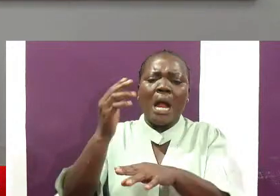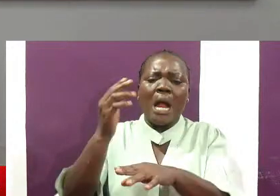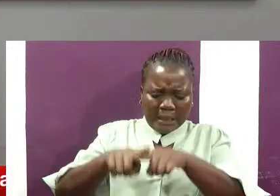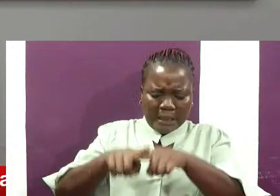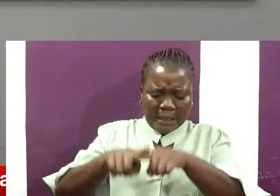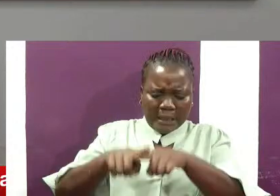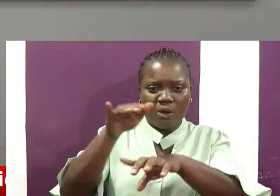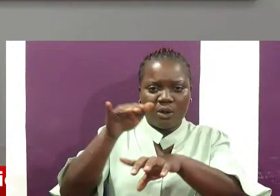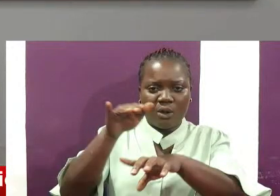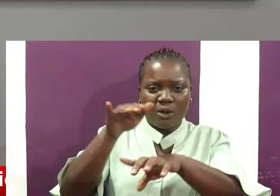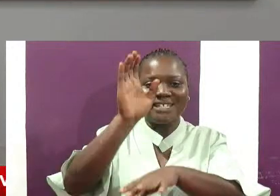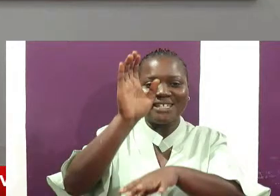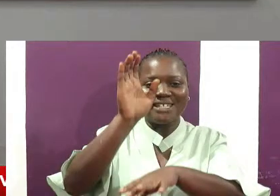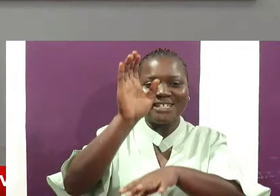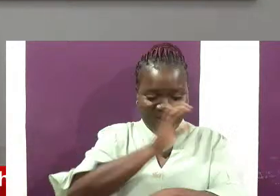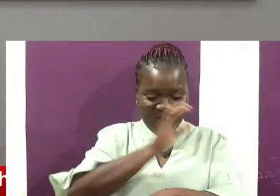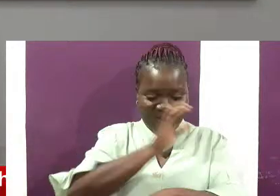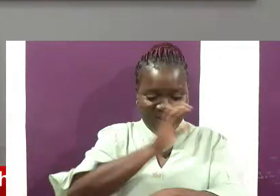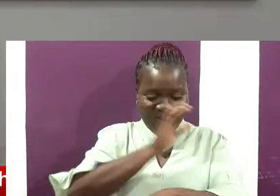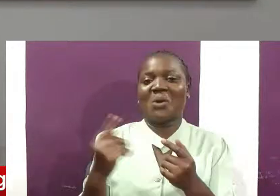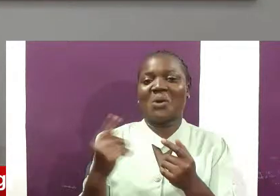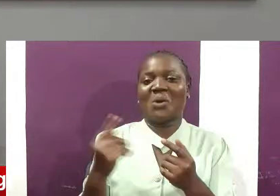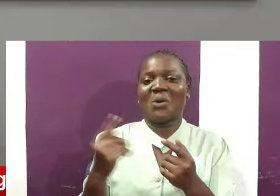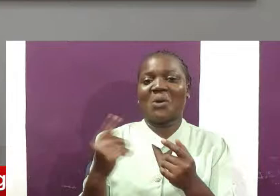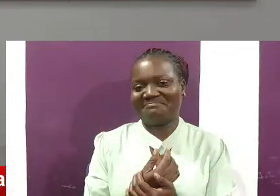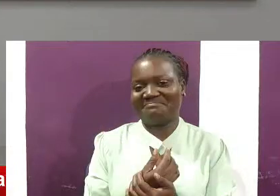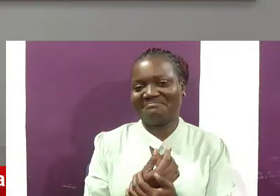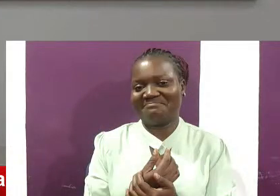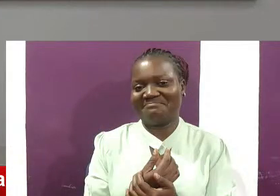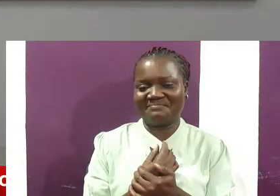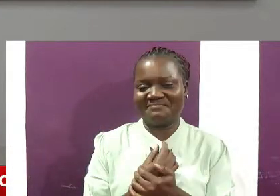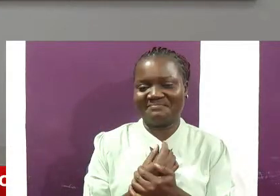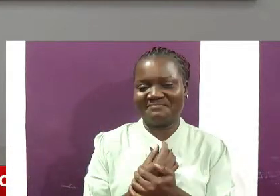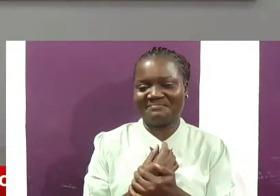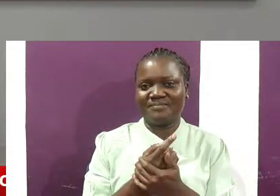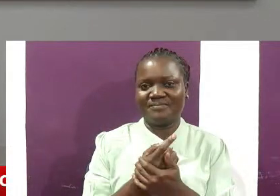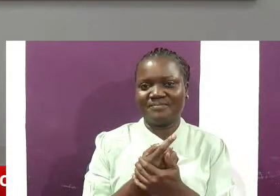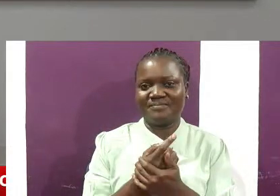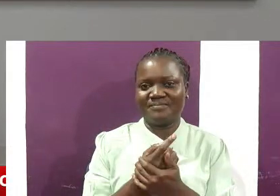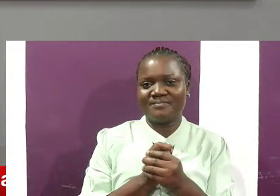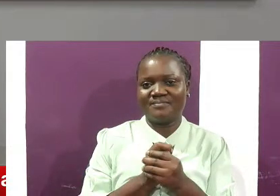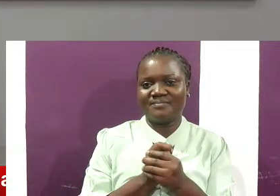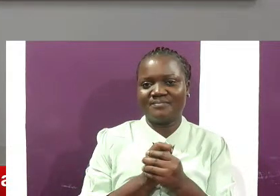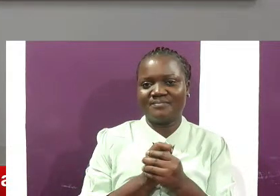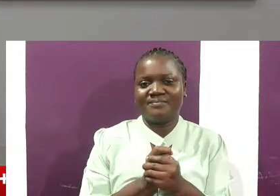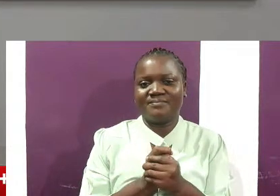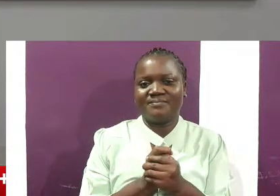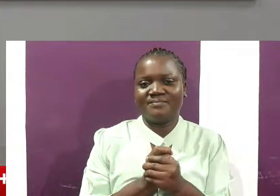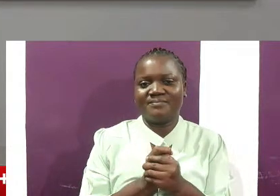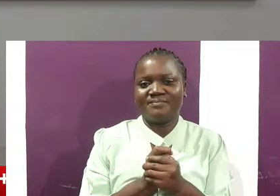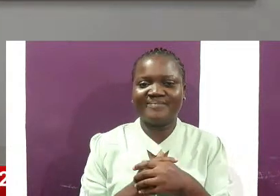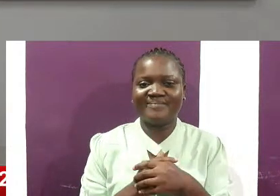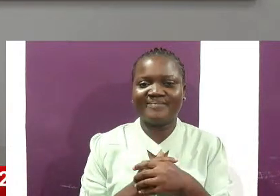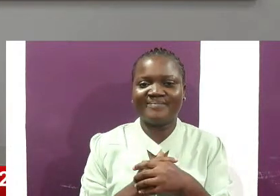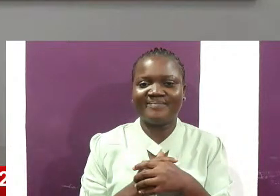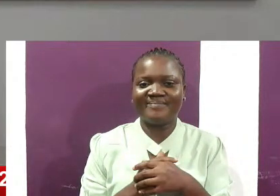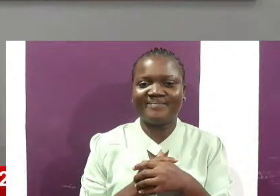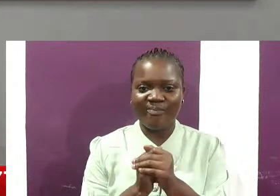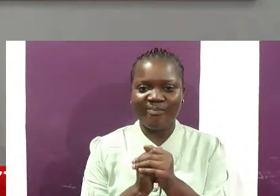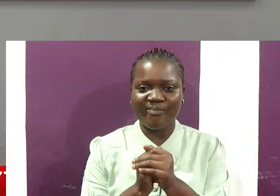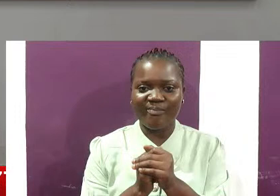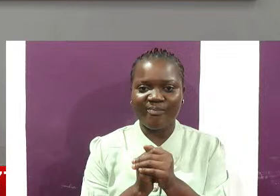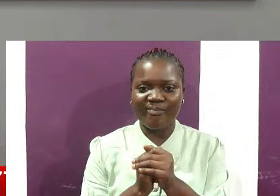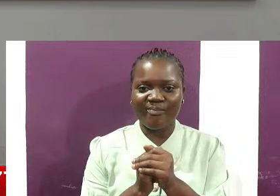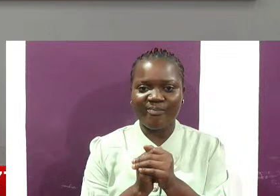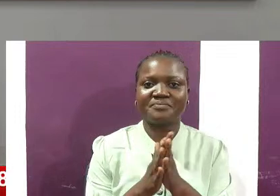And it's interesting to read in Ephesians chapter 1, and really throughout the whole book, all the way until chapter 4, how many